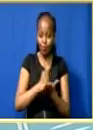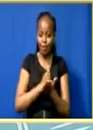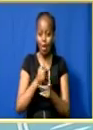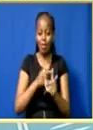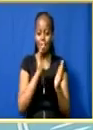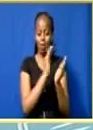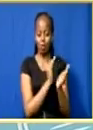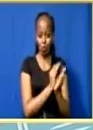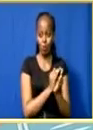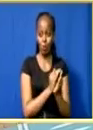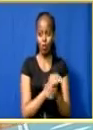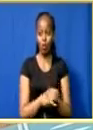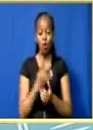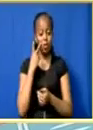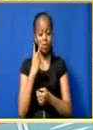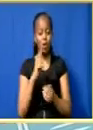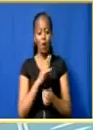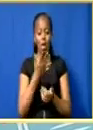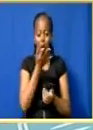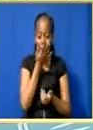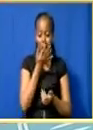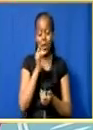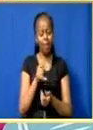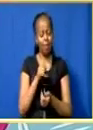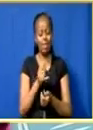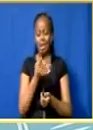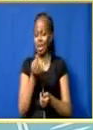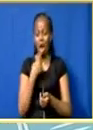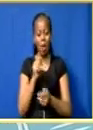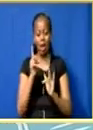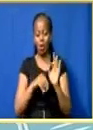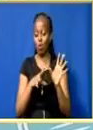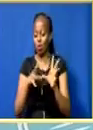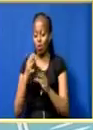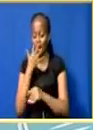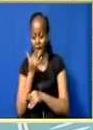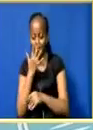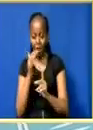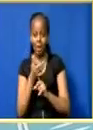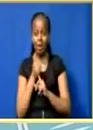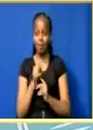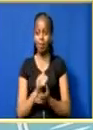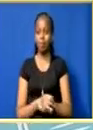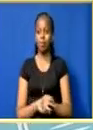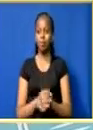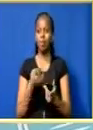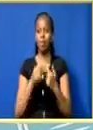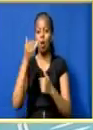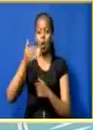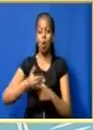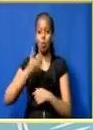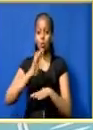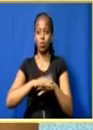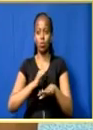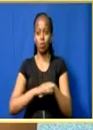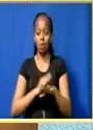then storing them. So you find them just leaking, and they tell you, I can't get a flu, I can't get what and what. But it is always